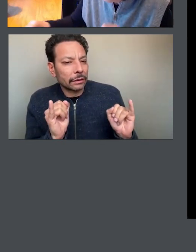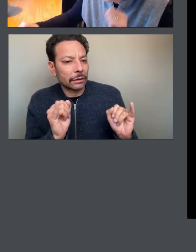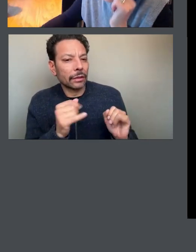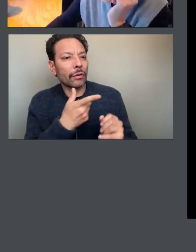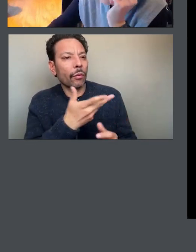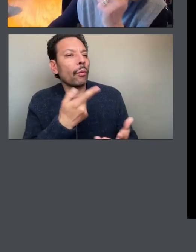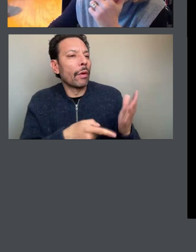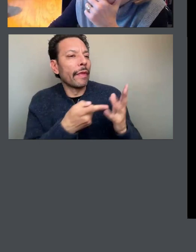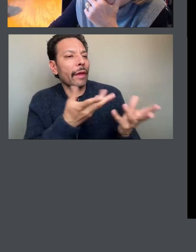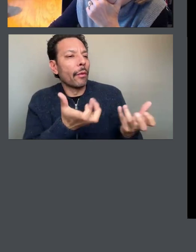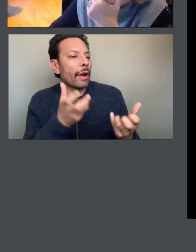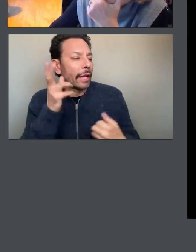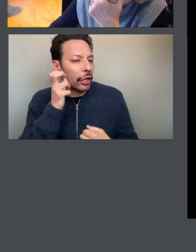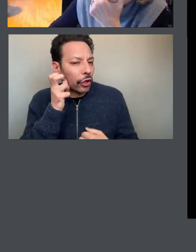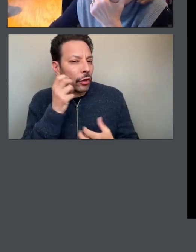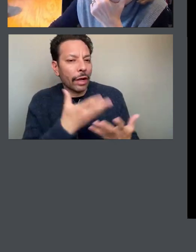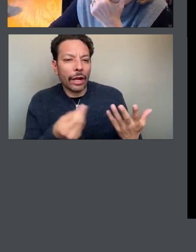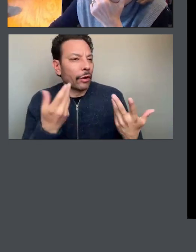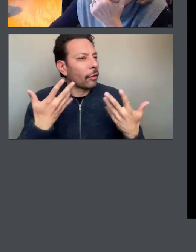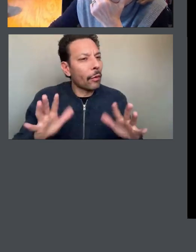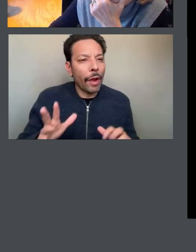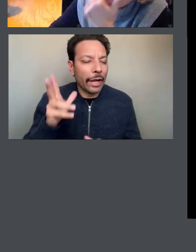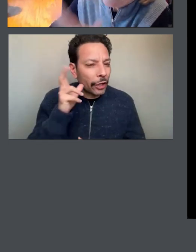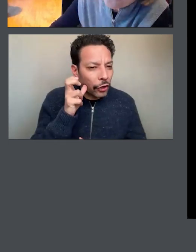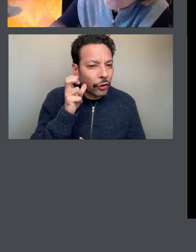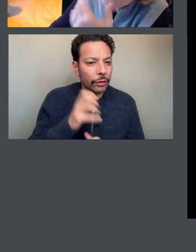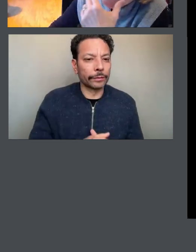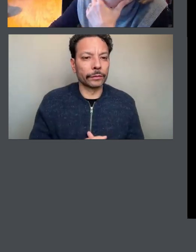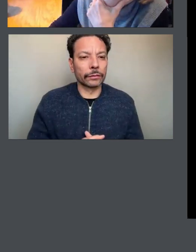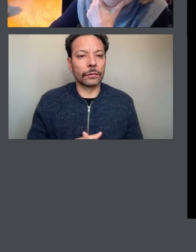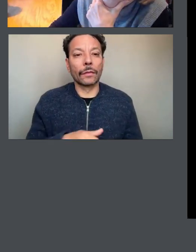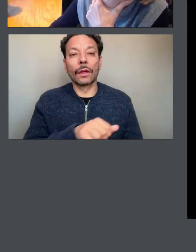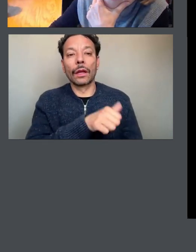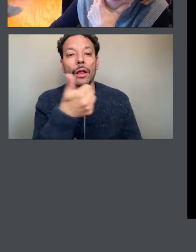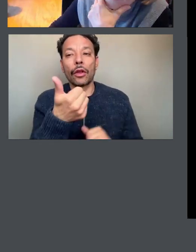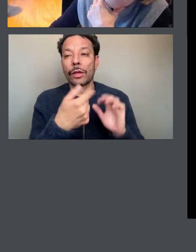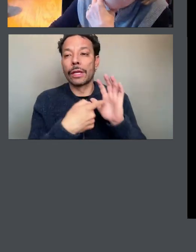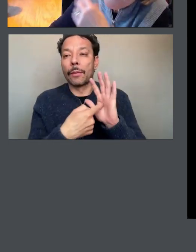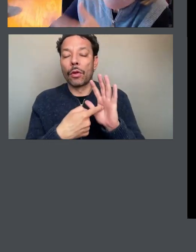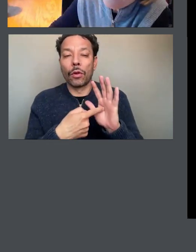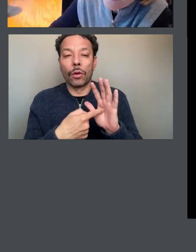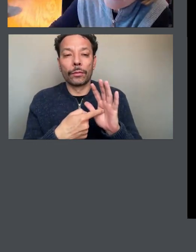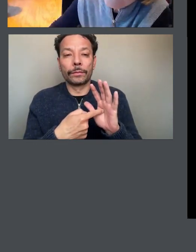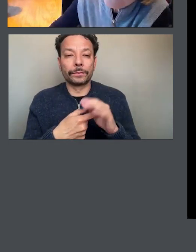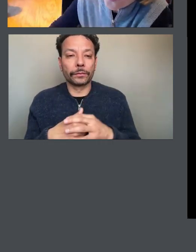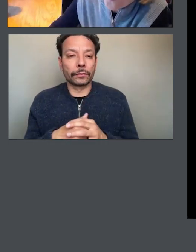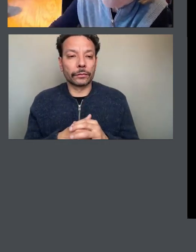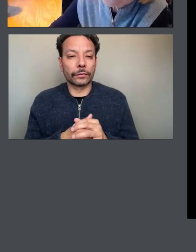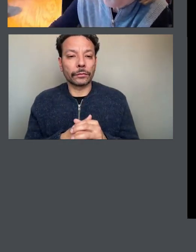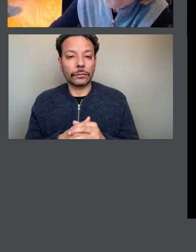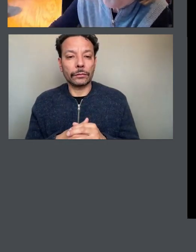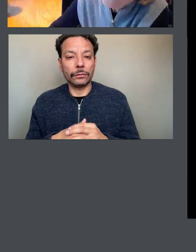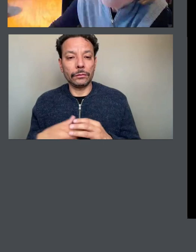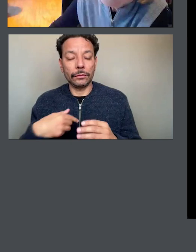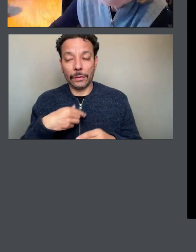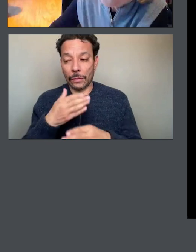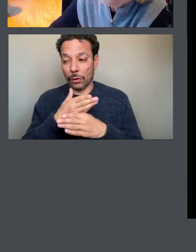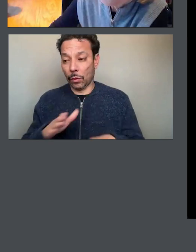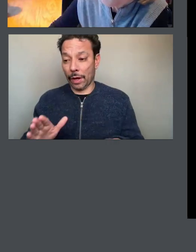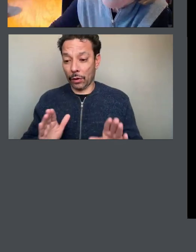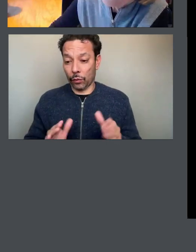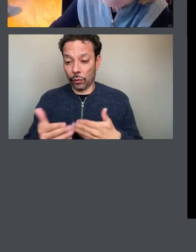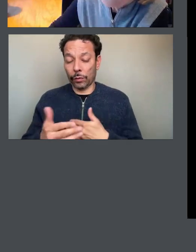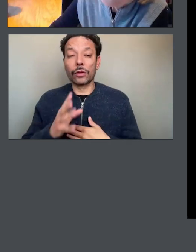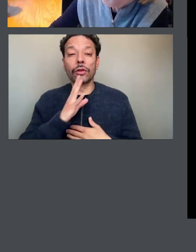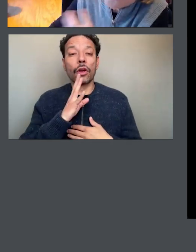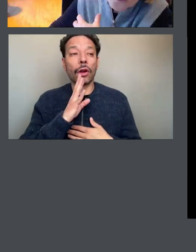hear and what they don't want to hear. Another example is I am in a quiet room talking